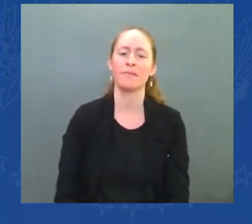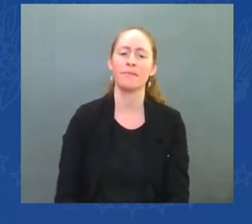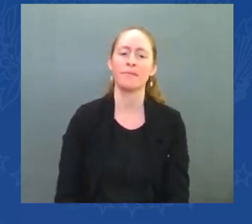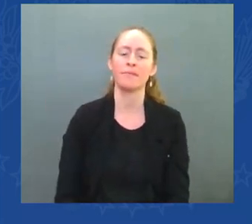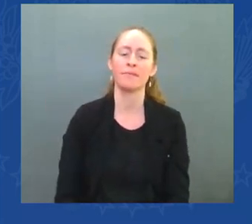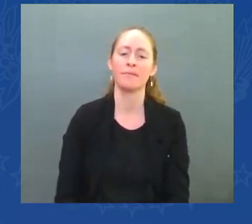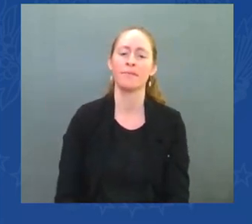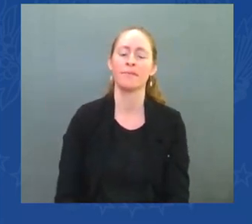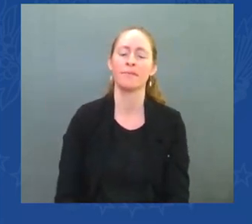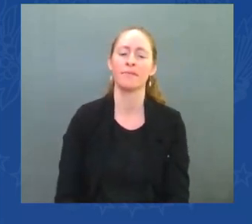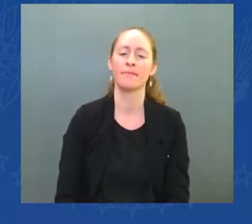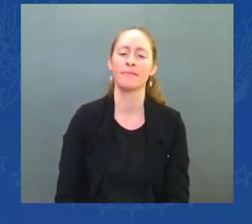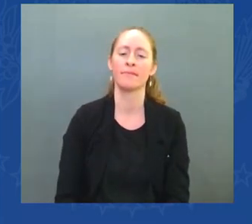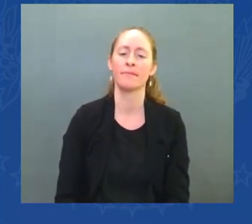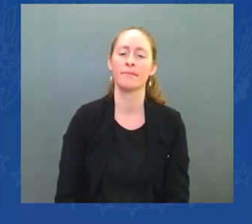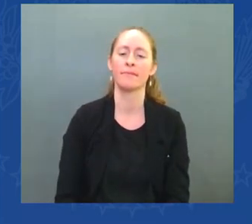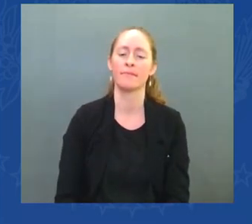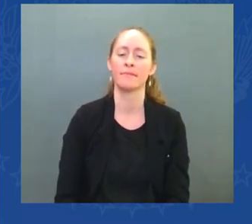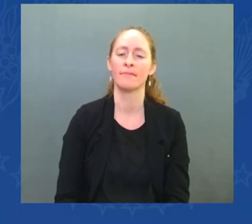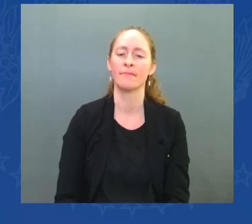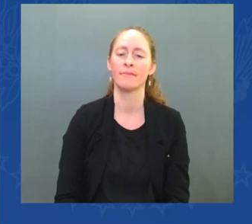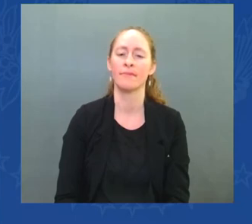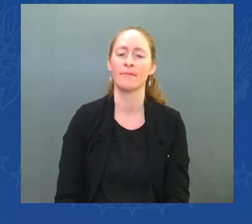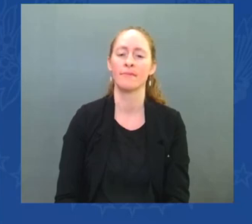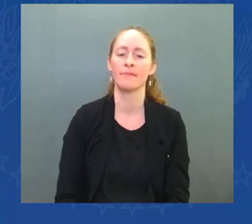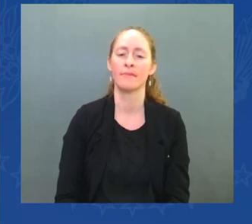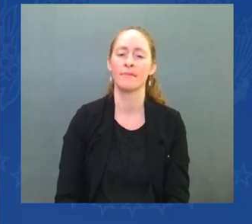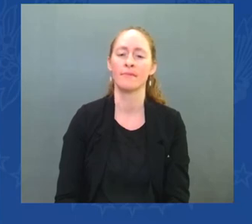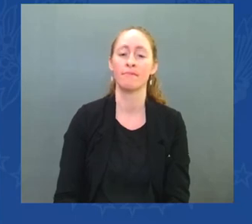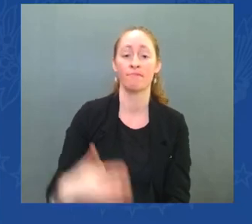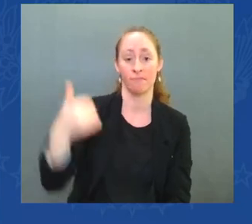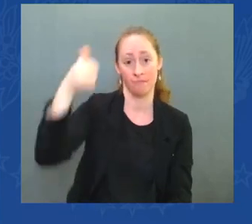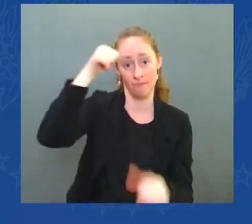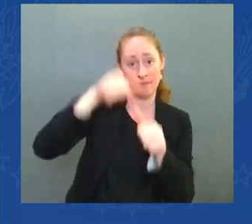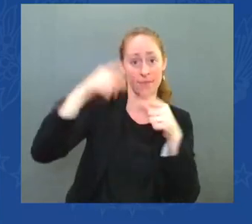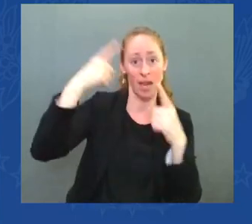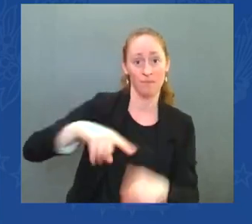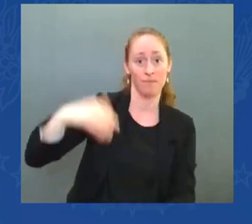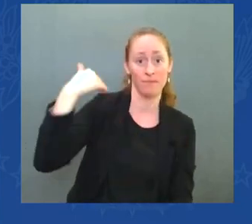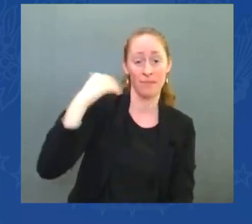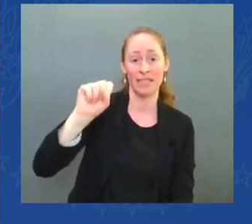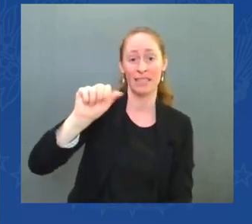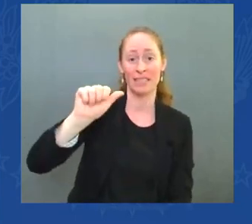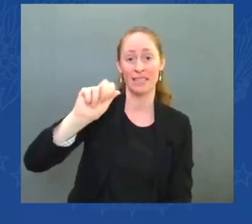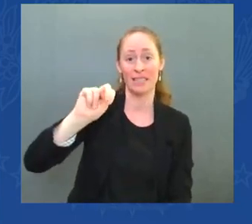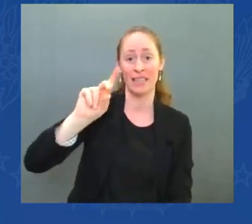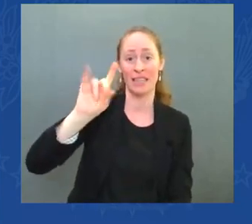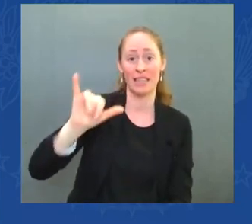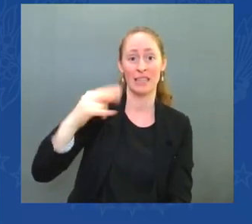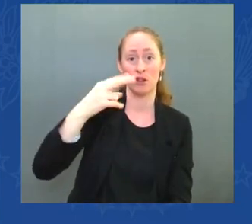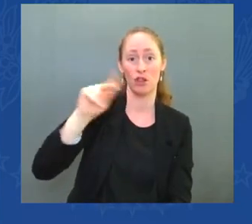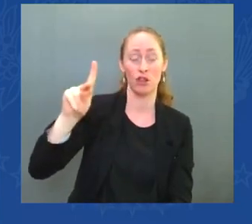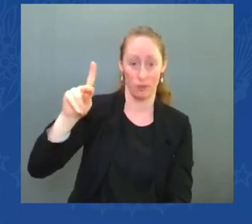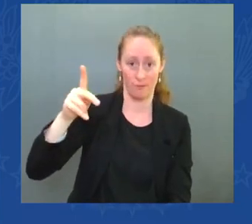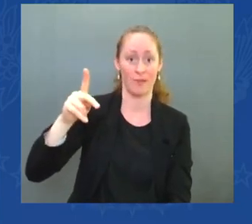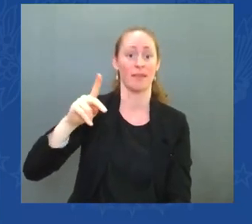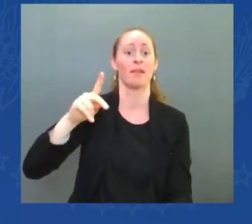the maker of guns that was used to kill their children. The Sandy Hook folks are here. Are you embarrassed to ask you to stand